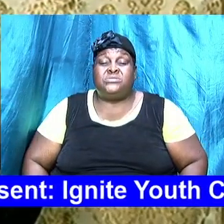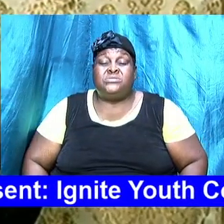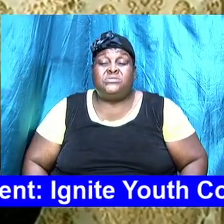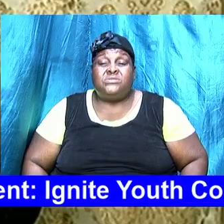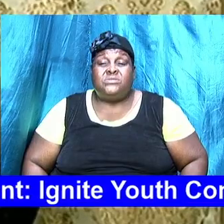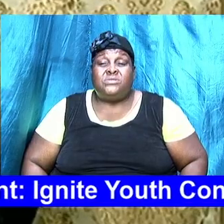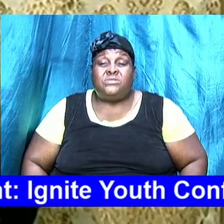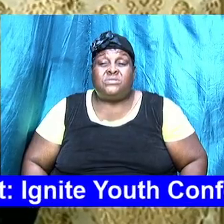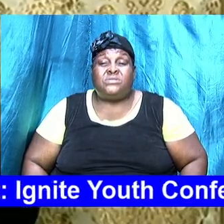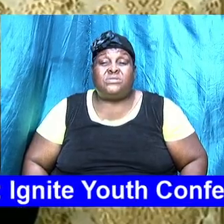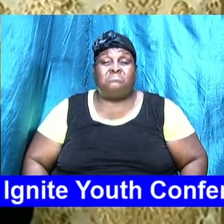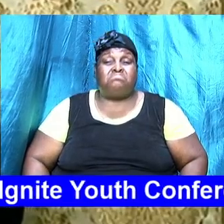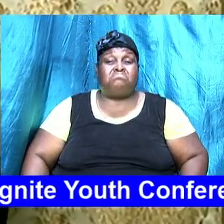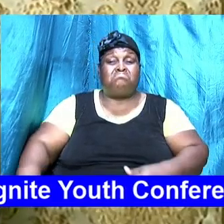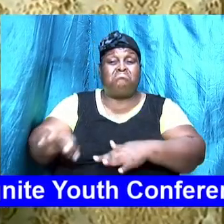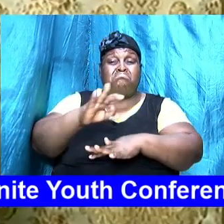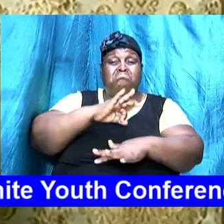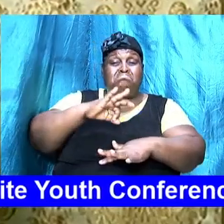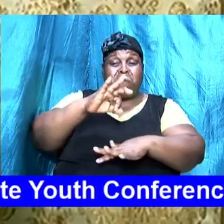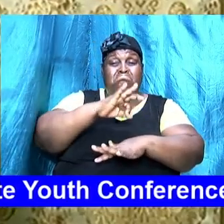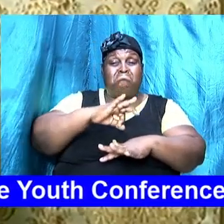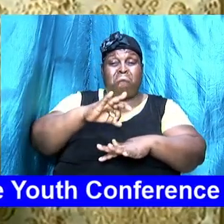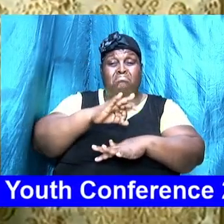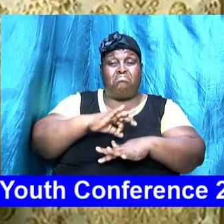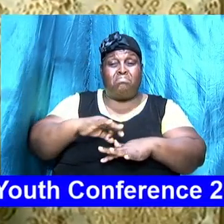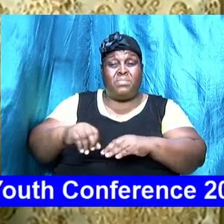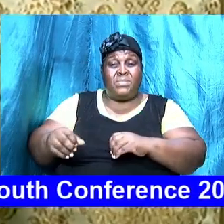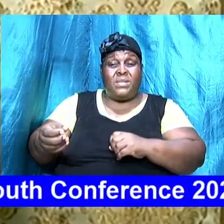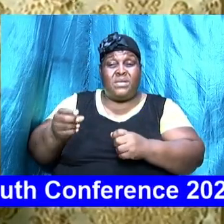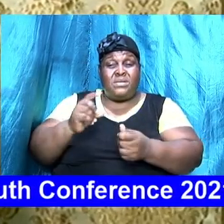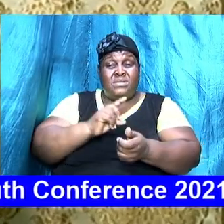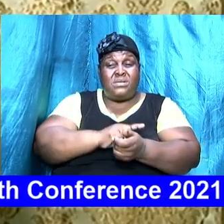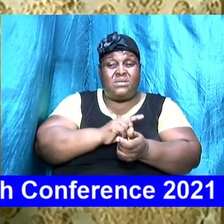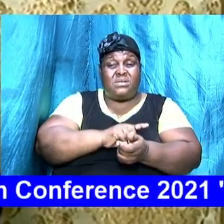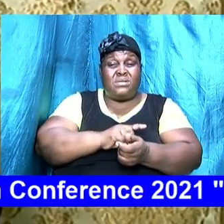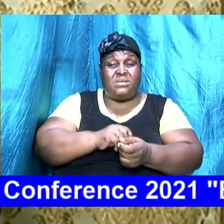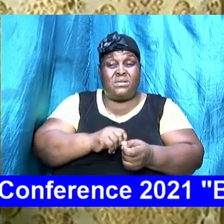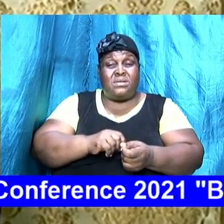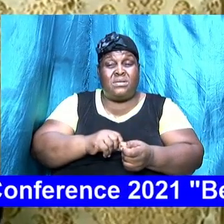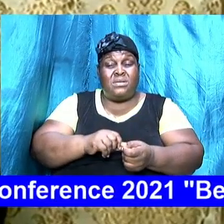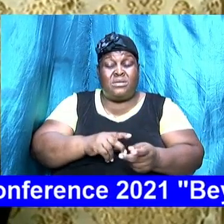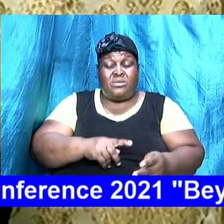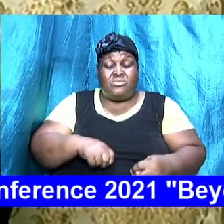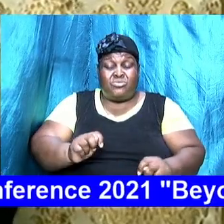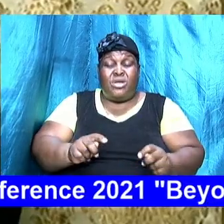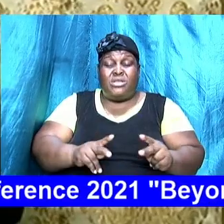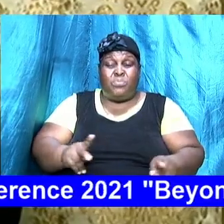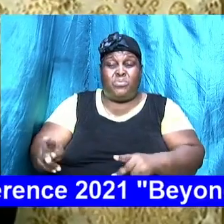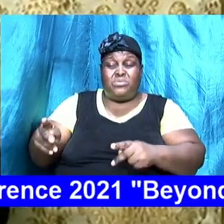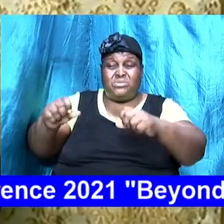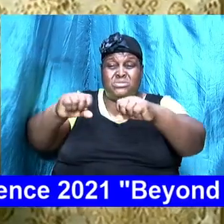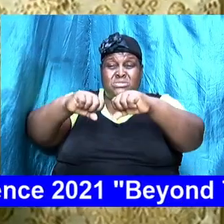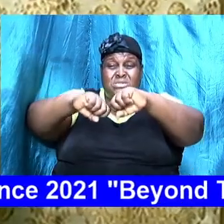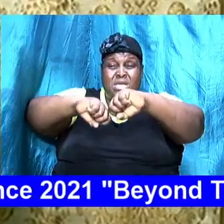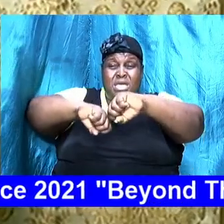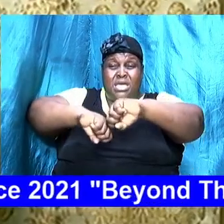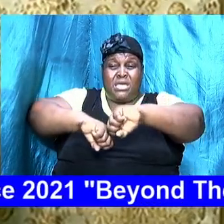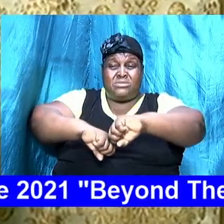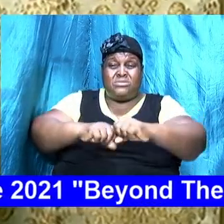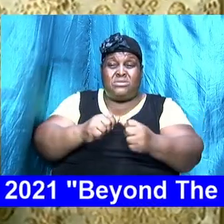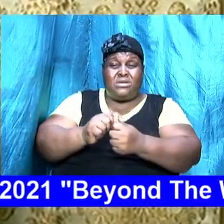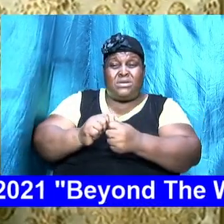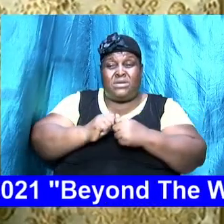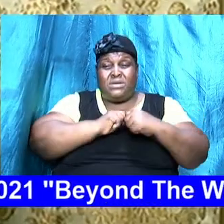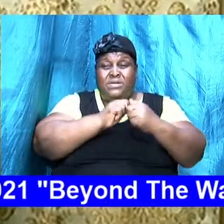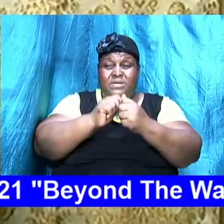the field of psychology, and they're trying to put the science together, but they see it as a fact